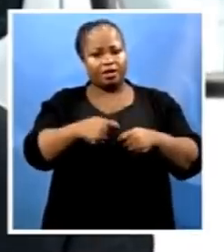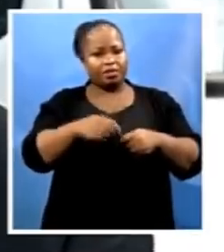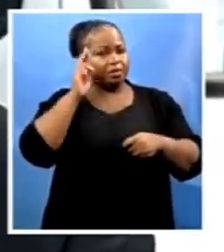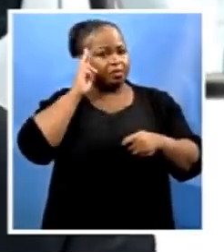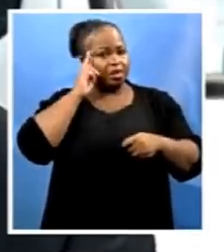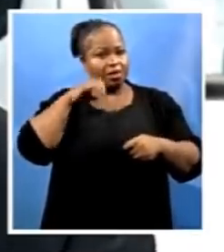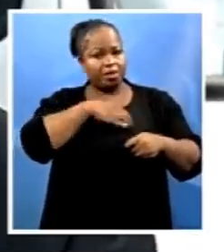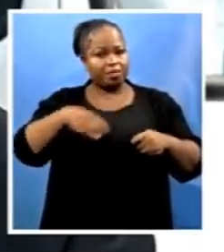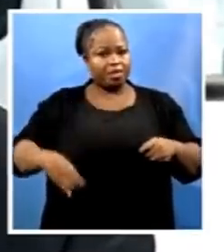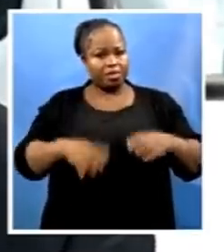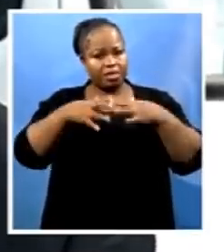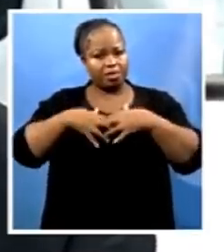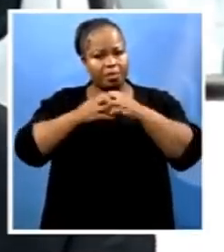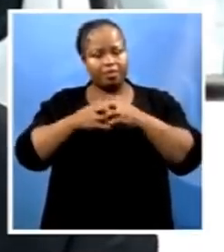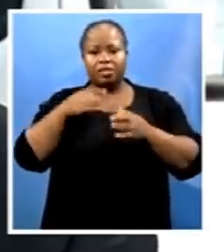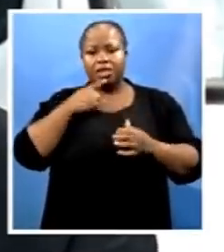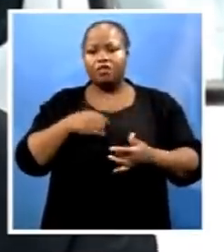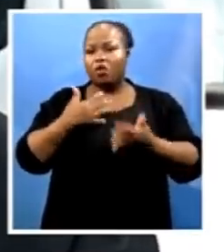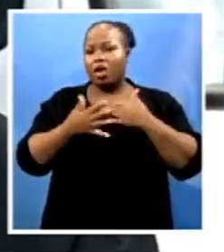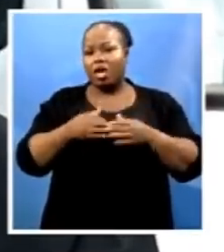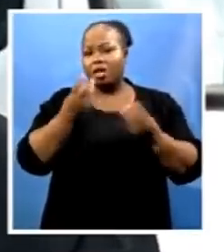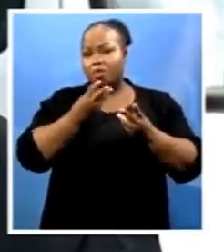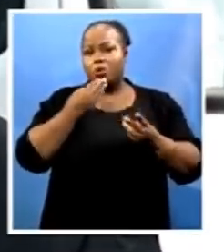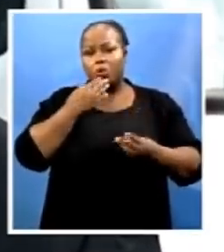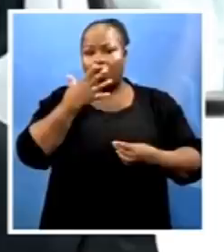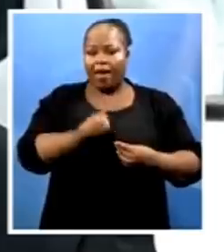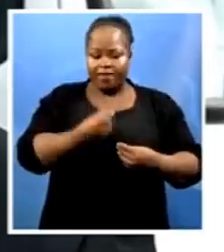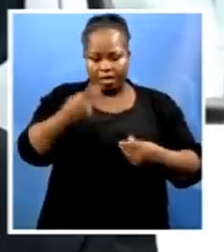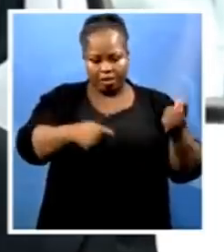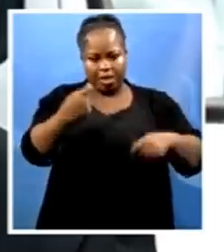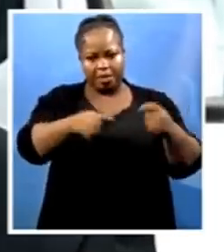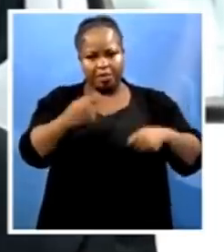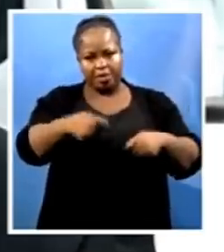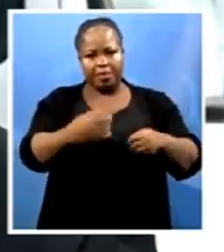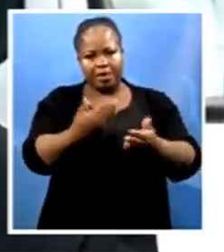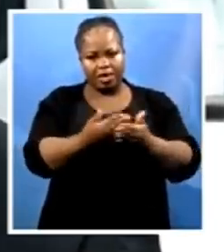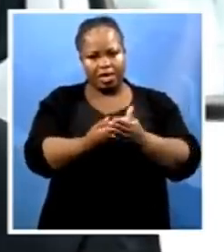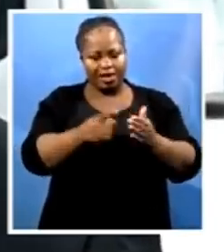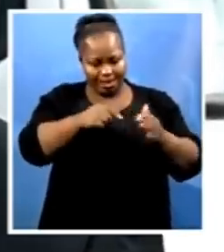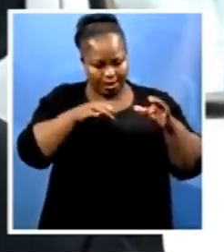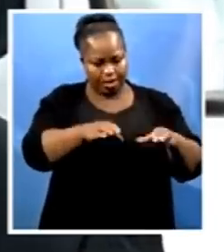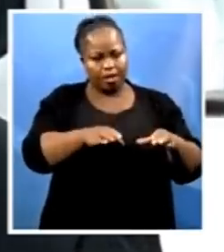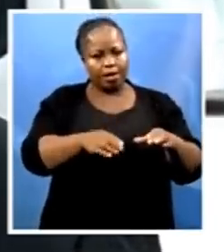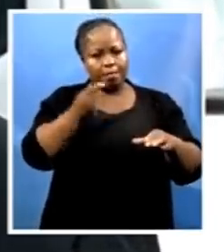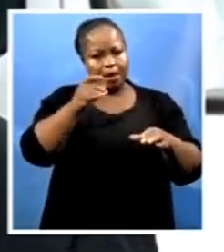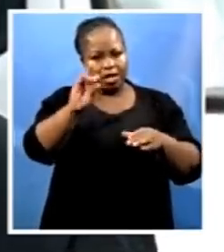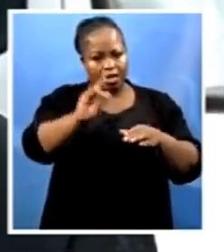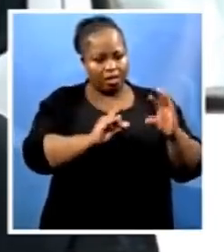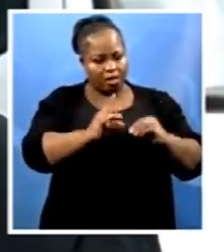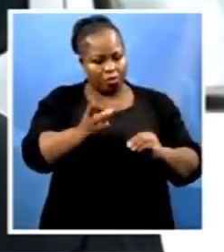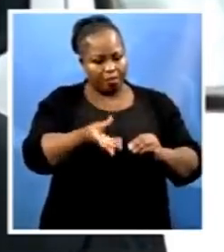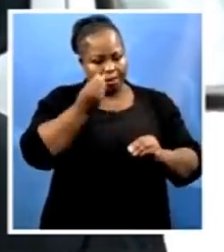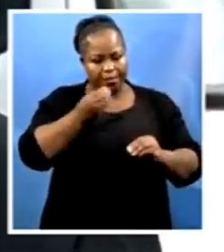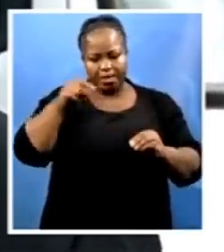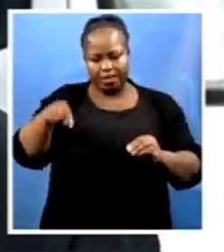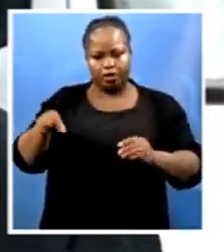during this period of lockdown. So it's the money that we receive from Solidarity Fund. Solidarity Fund receives money